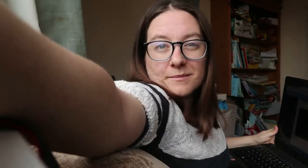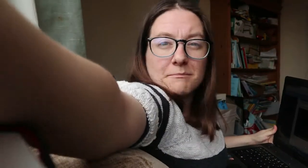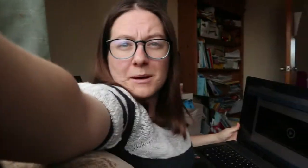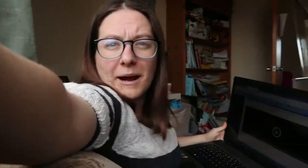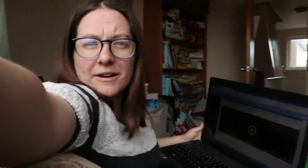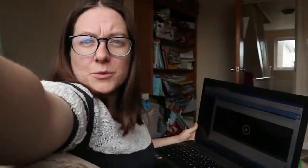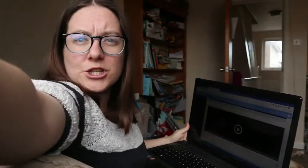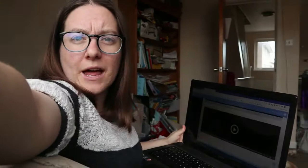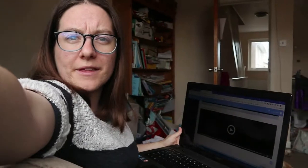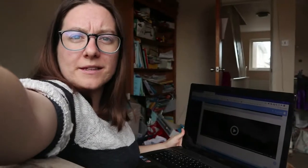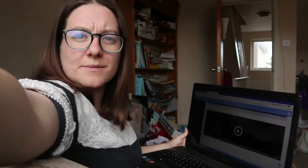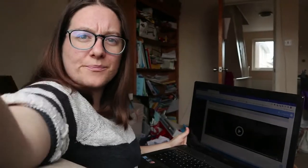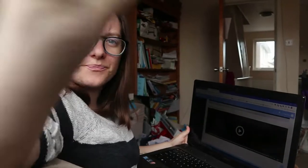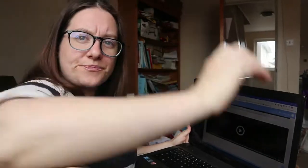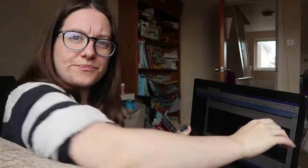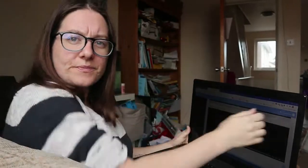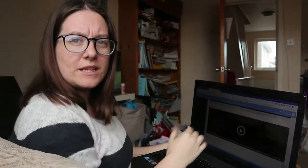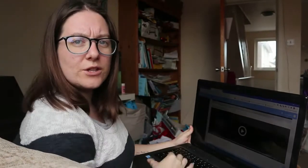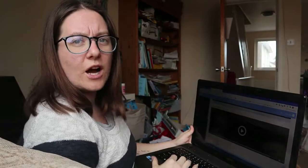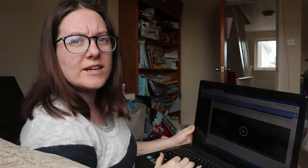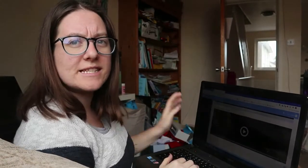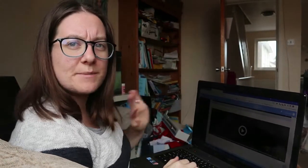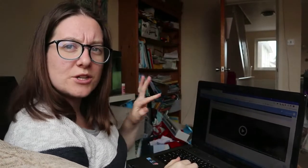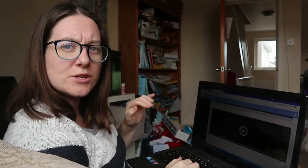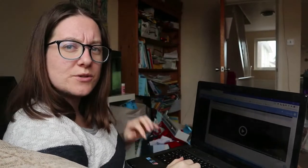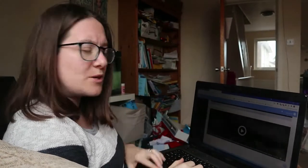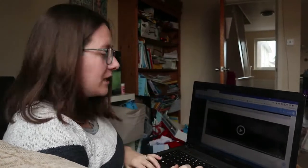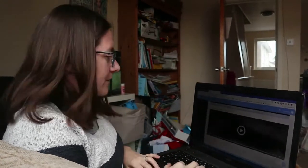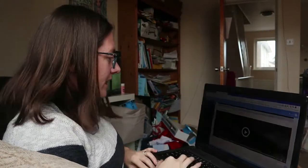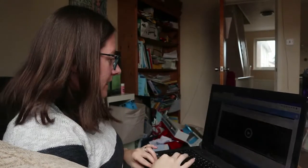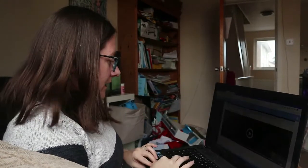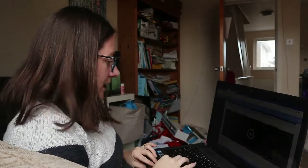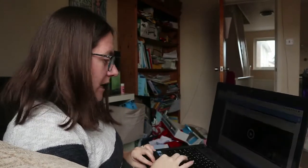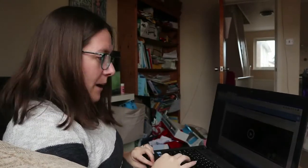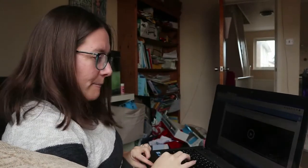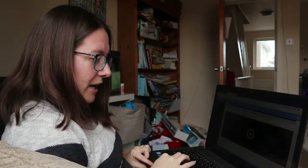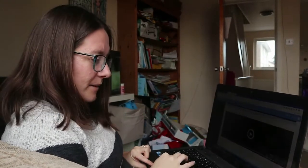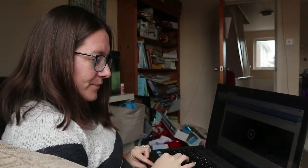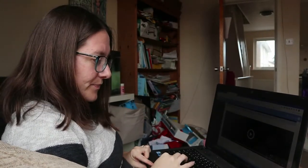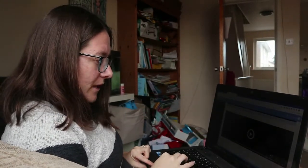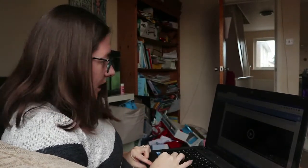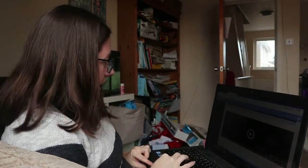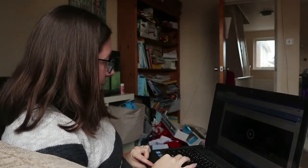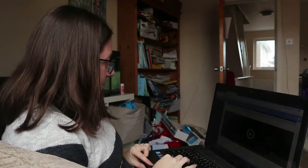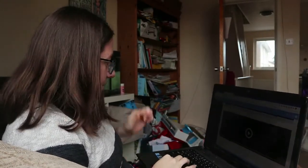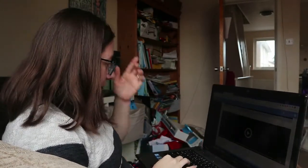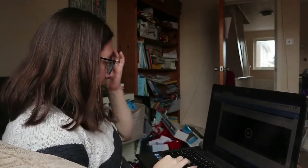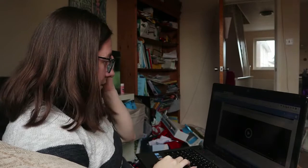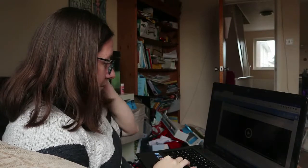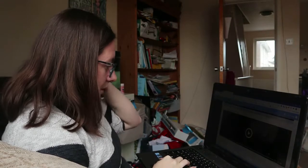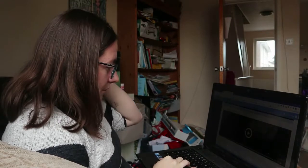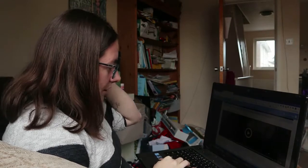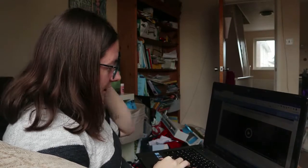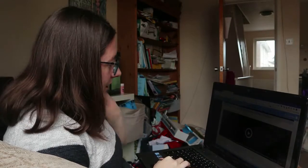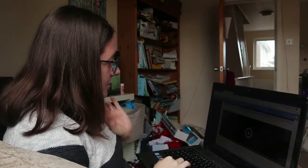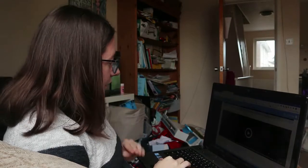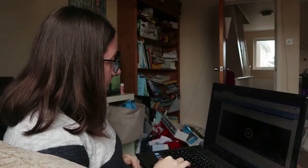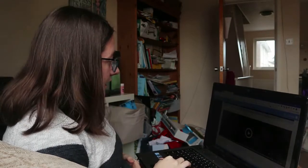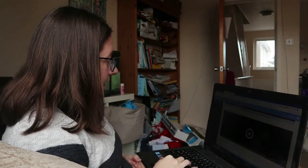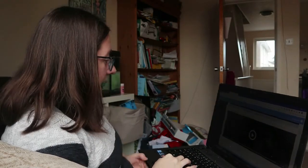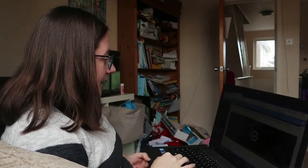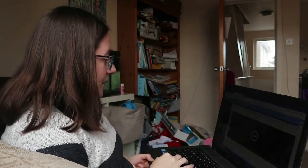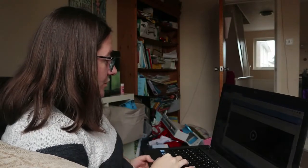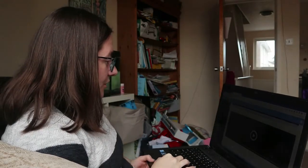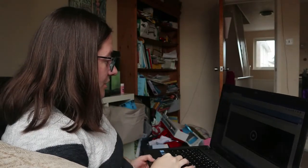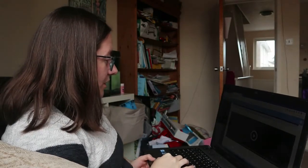know, we're married, we share things. You can't really see much, so I'll zoom in in a minute. But, um, just going through the intro.